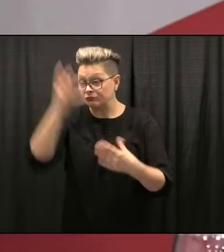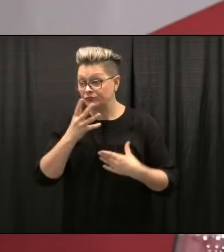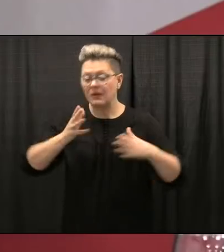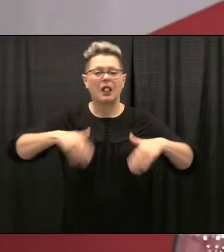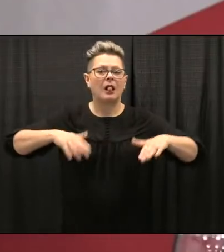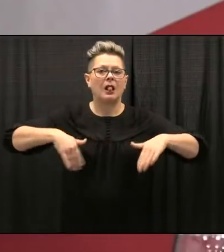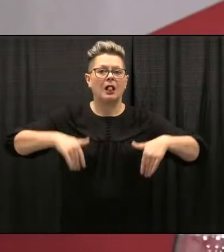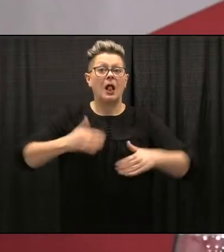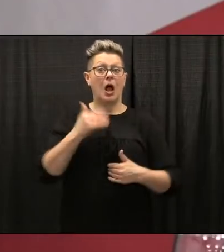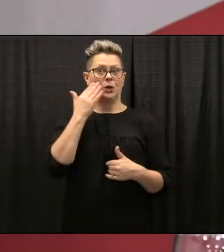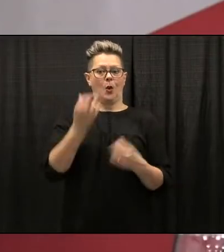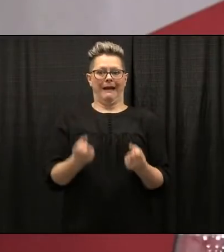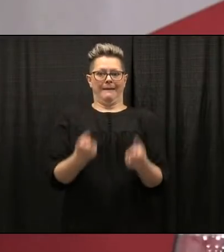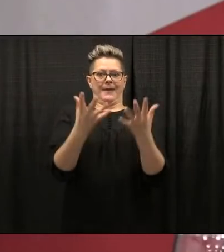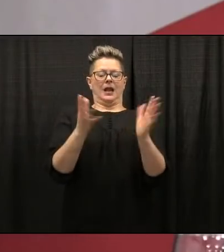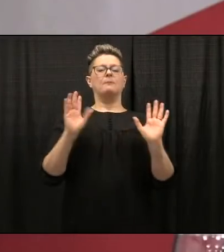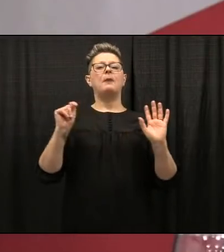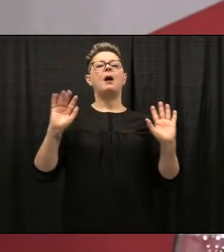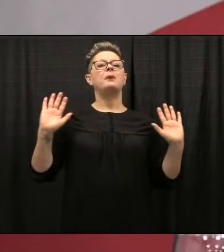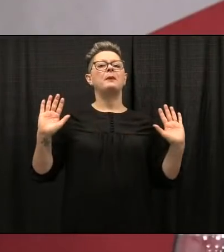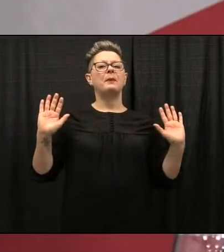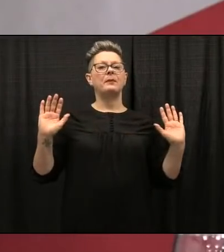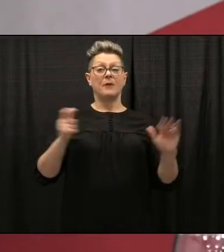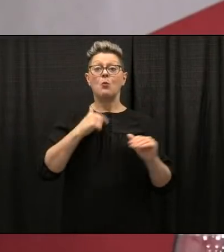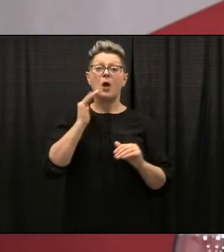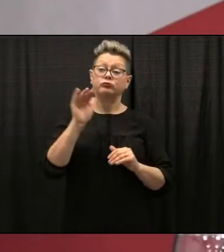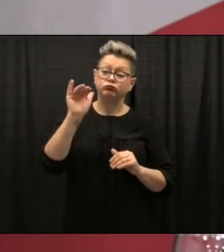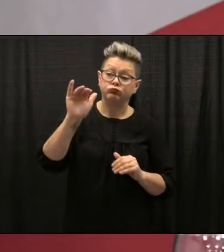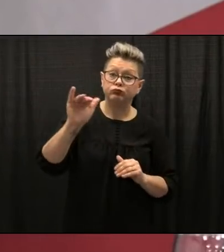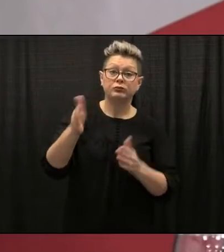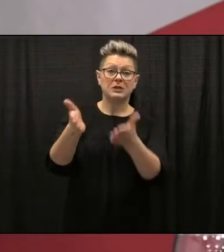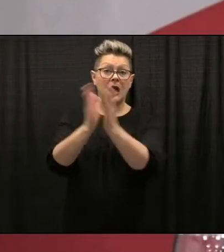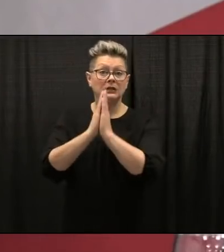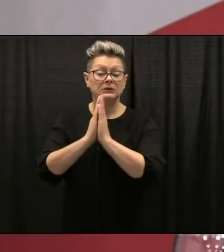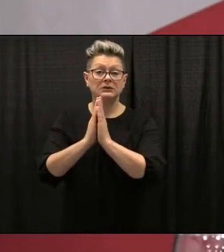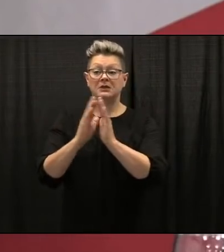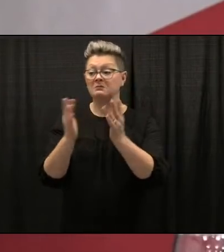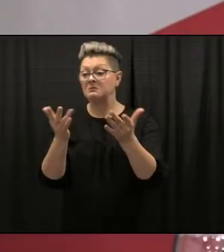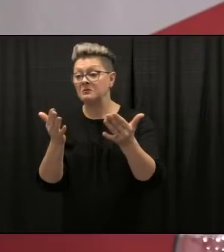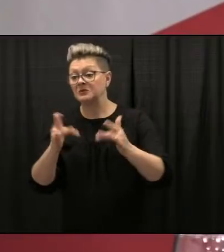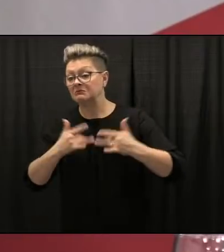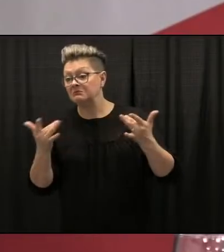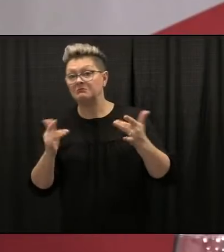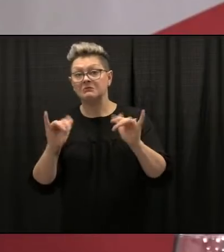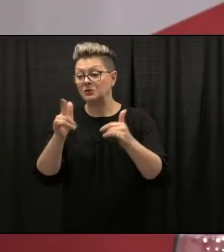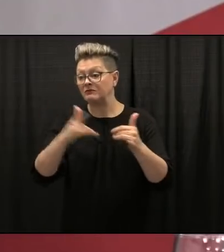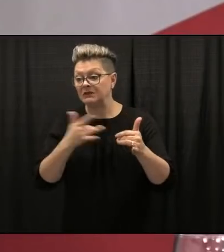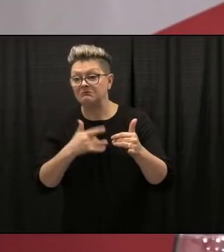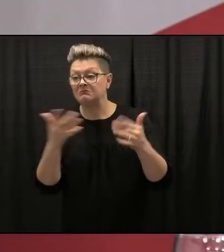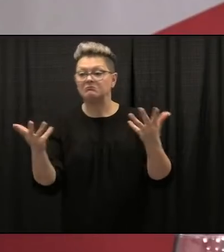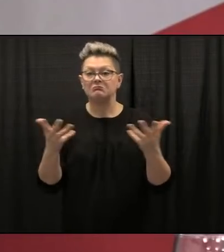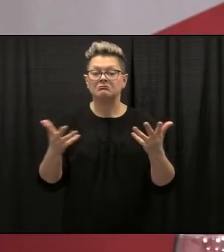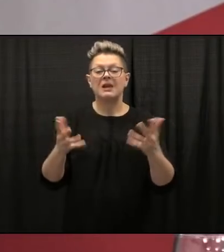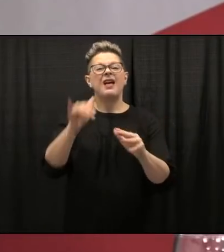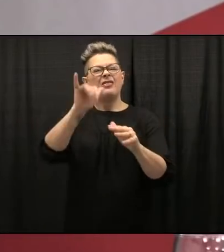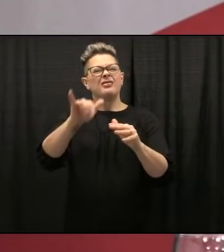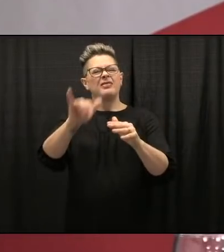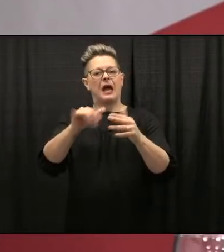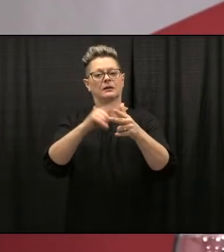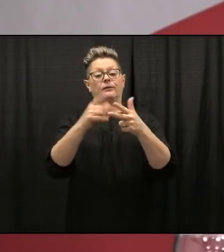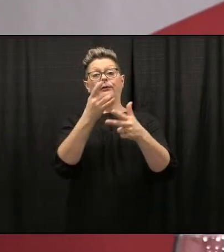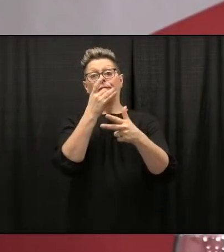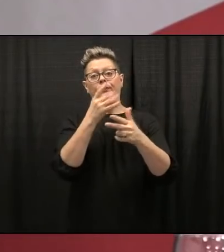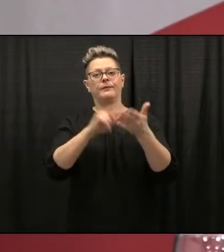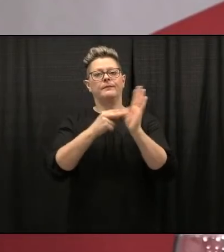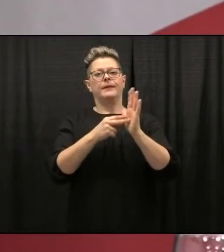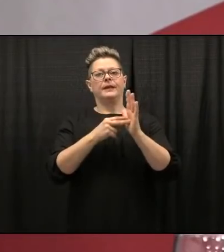the number, but we will go back and see if it's possible to assess that. It is a course of treatment that lasts for several days,